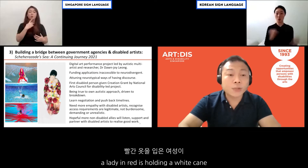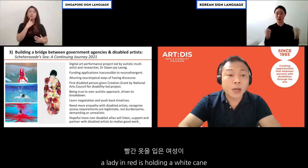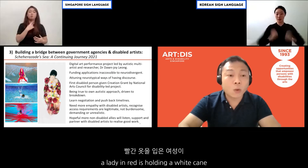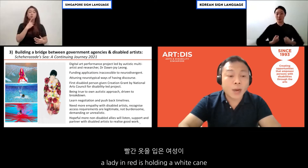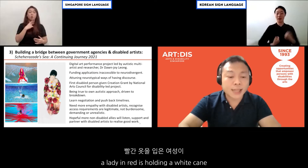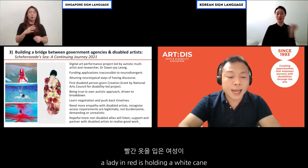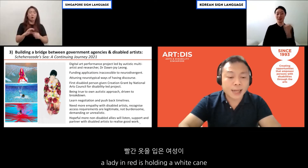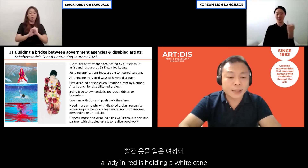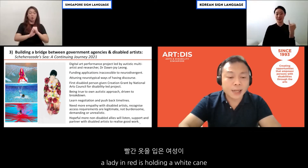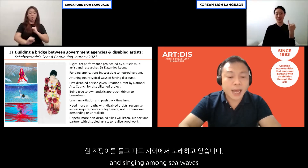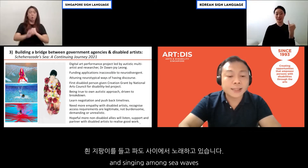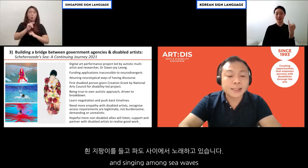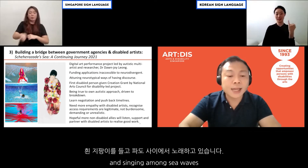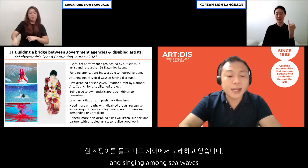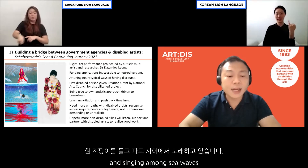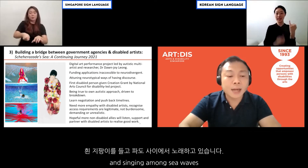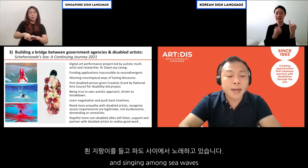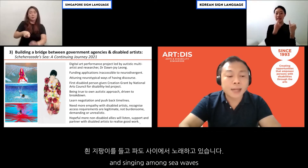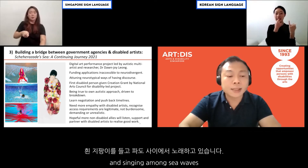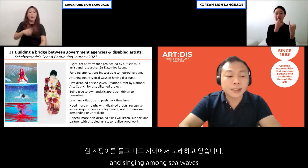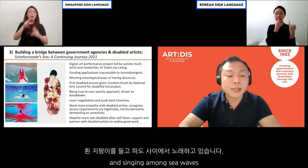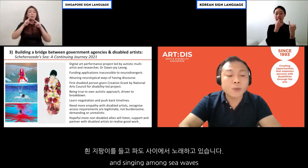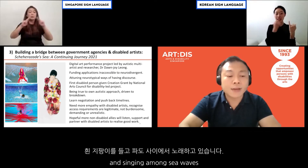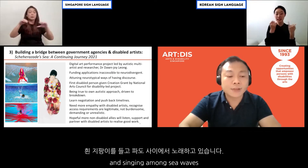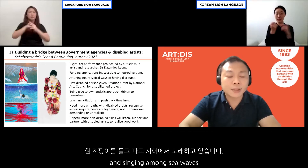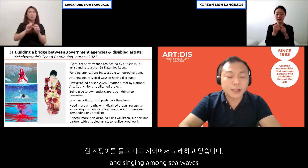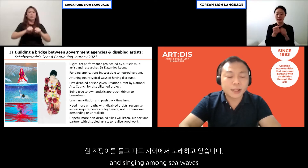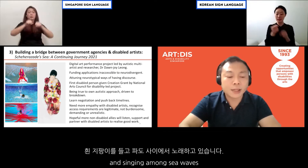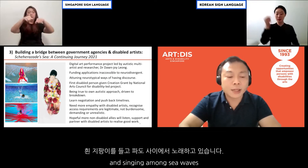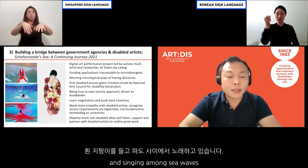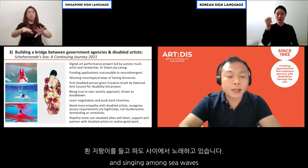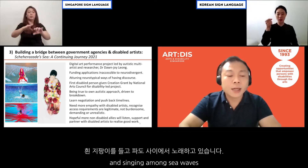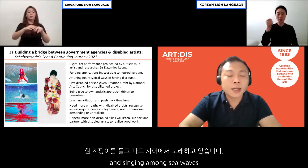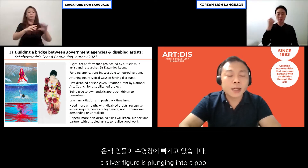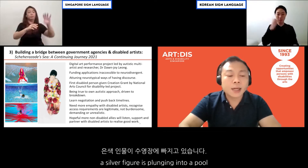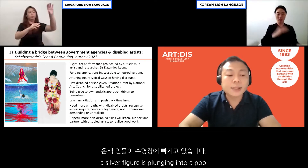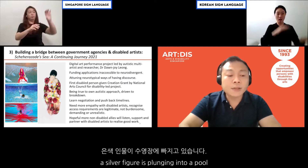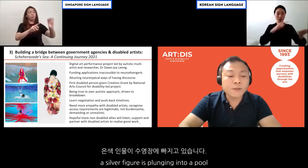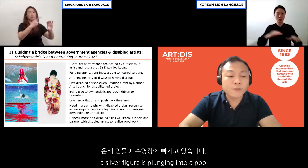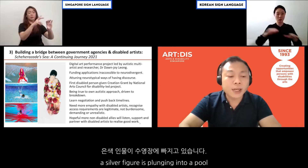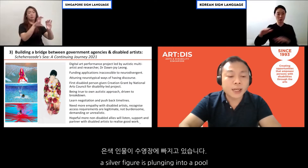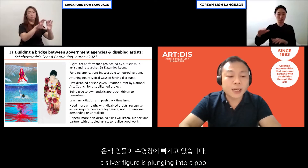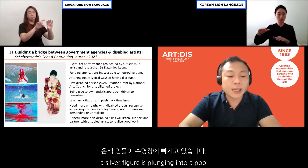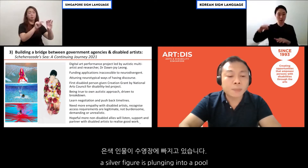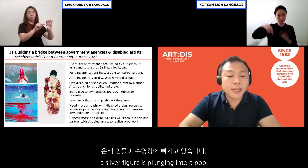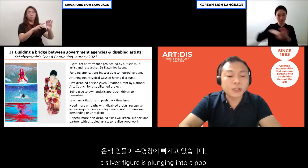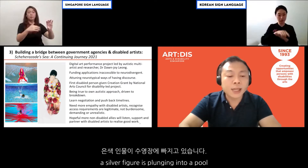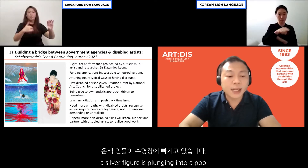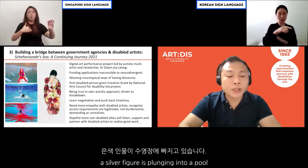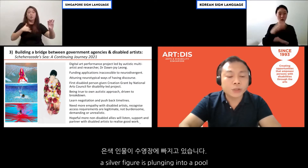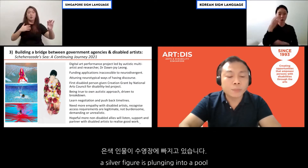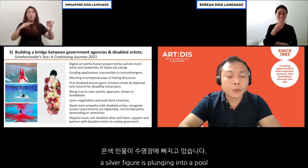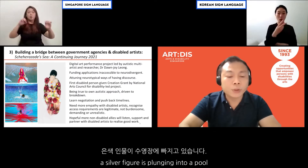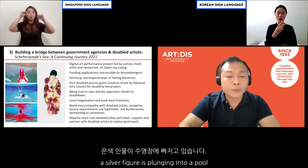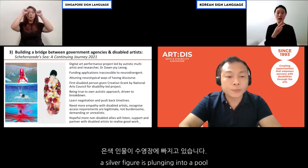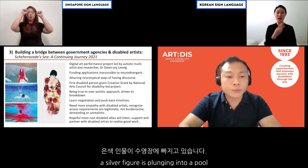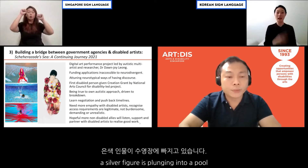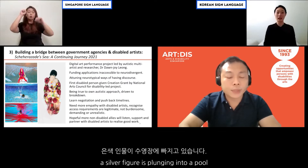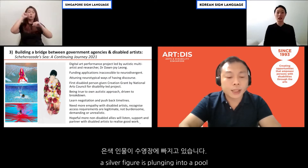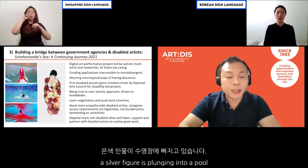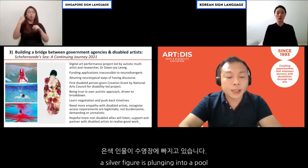is holding a white cane and singing among sea waves. A silver figure is plunging into a